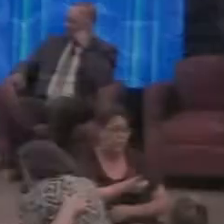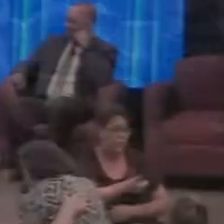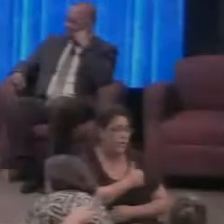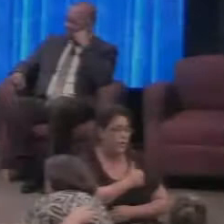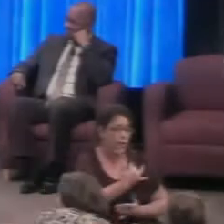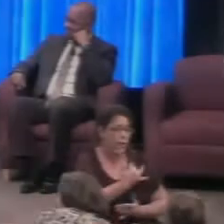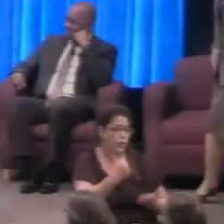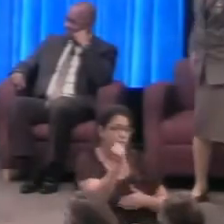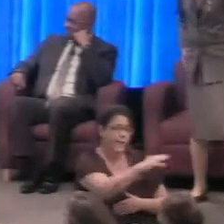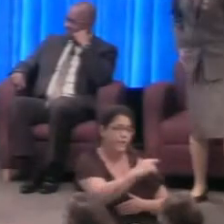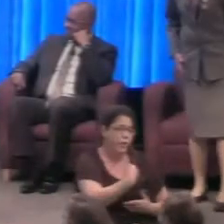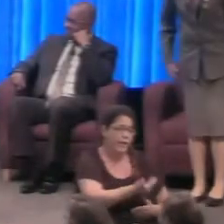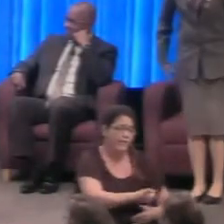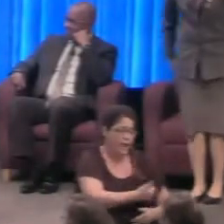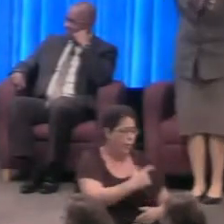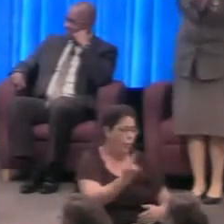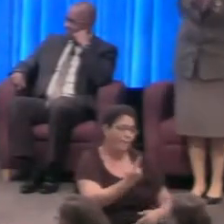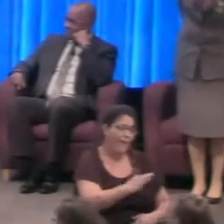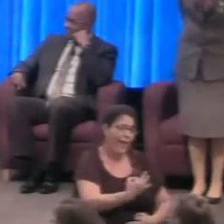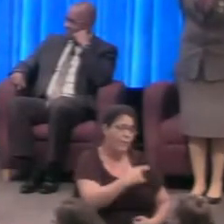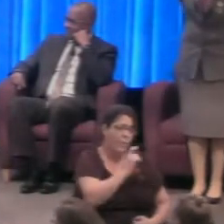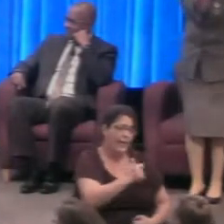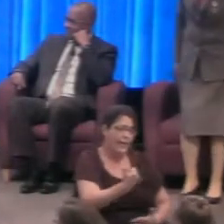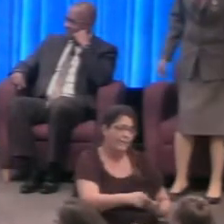invitation because you are family.